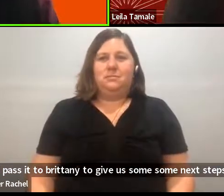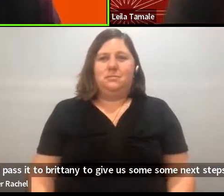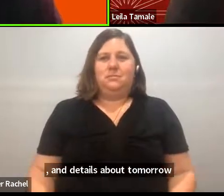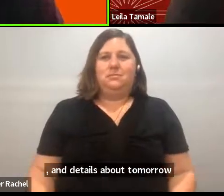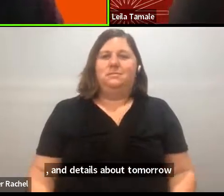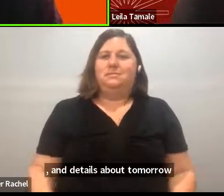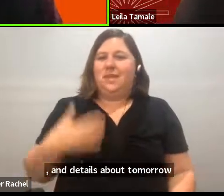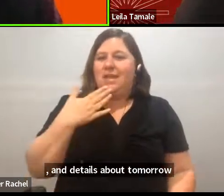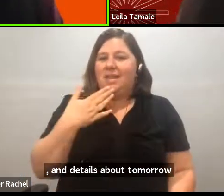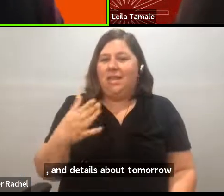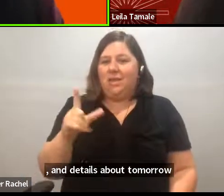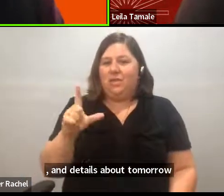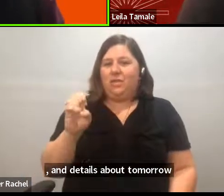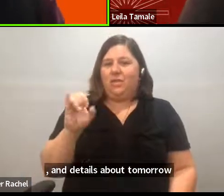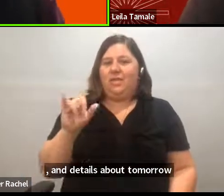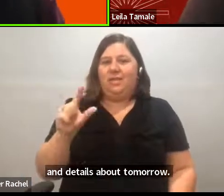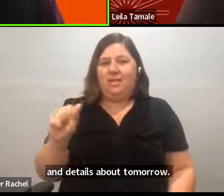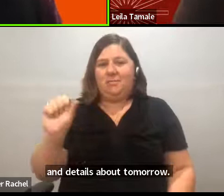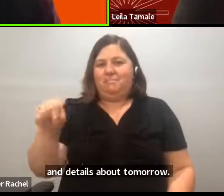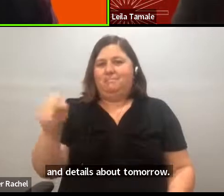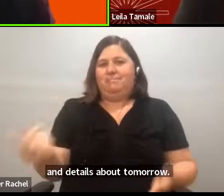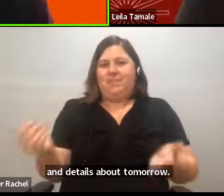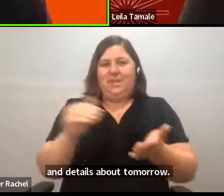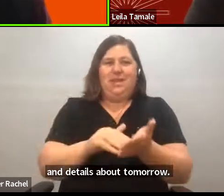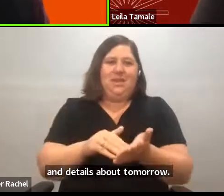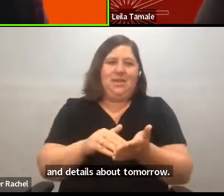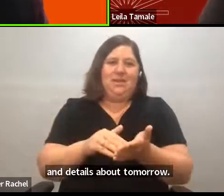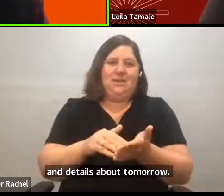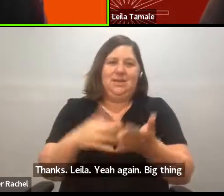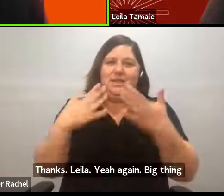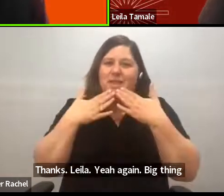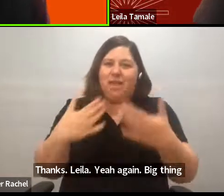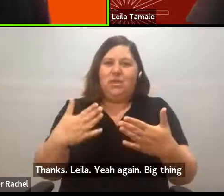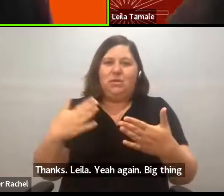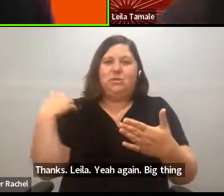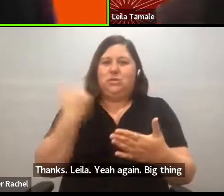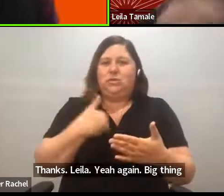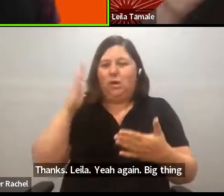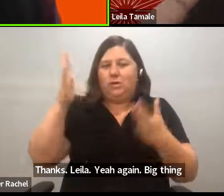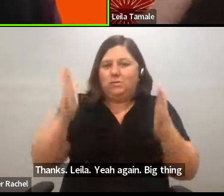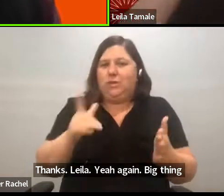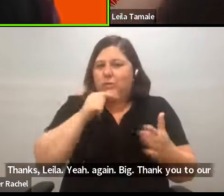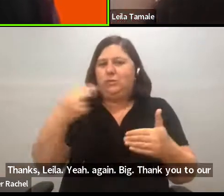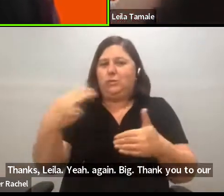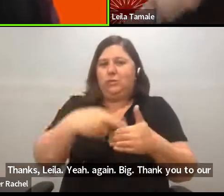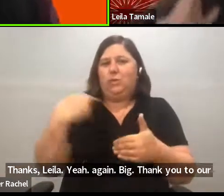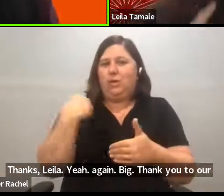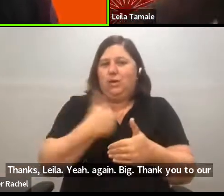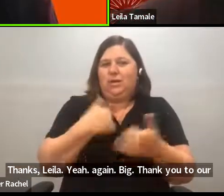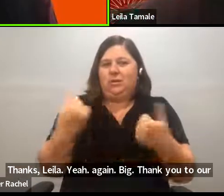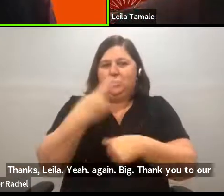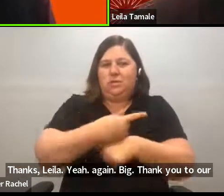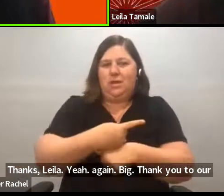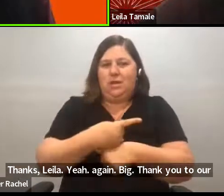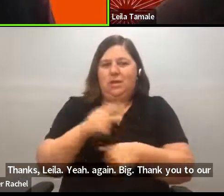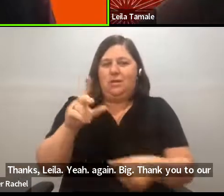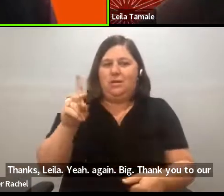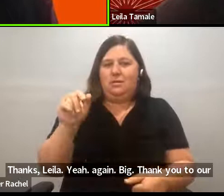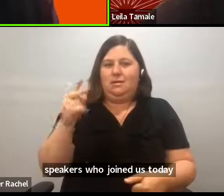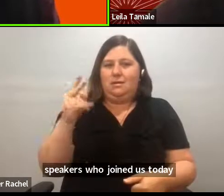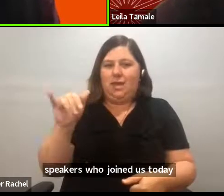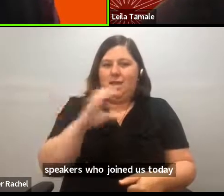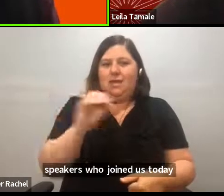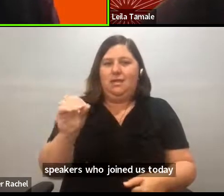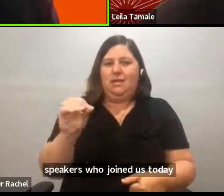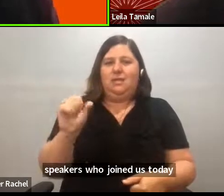Thanks, Layla. Again, big thank you to our speakers who joined us today, Kathy and Sogorea